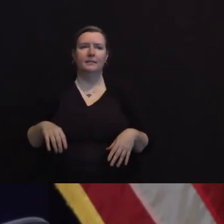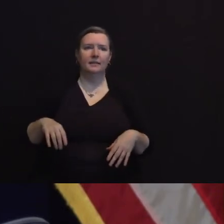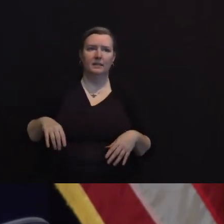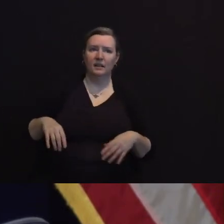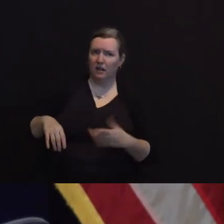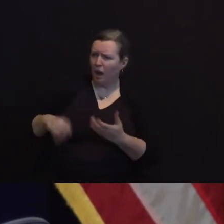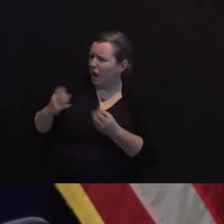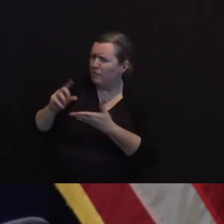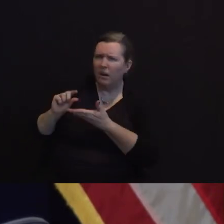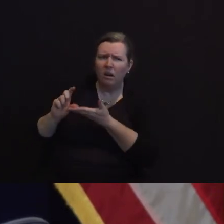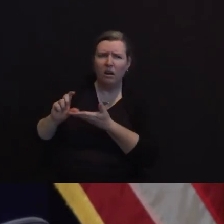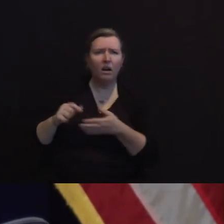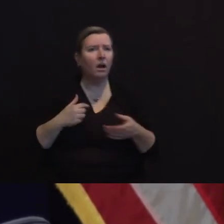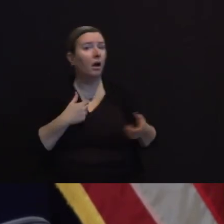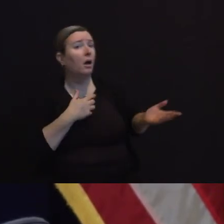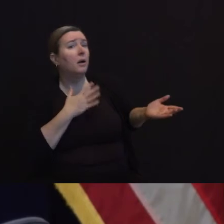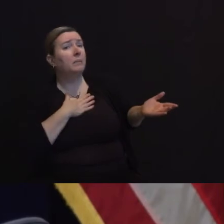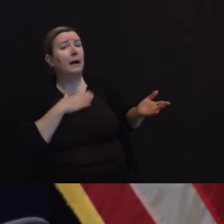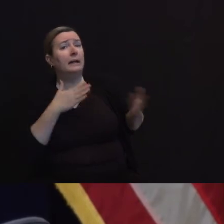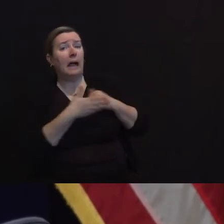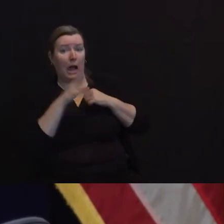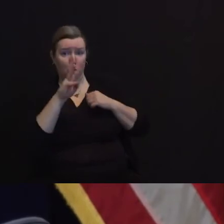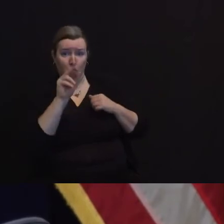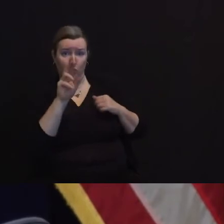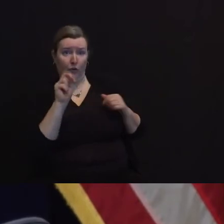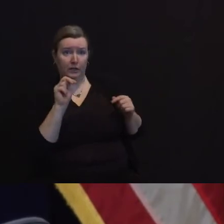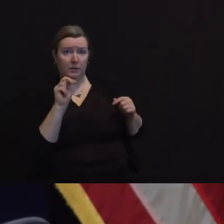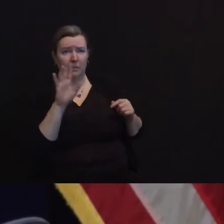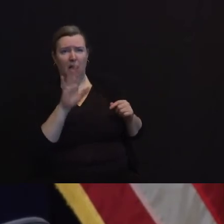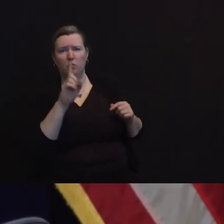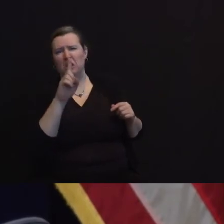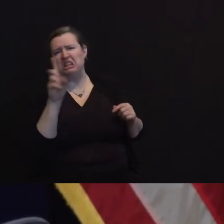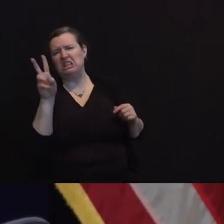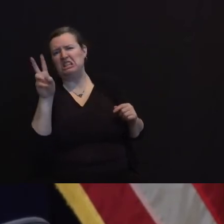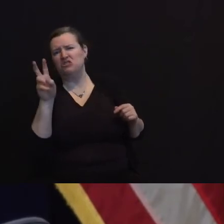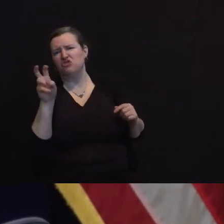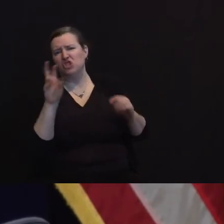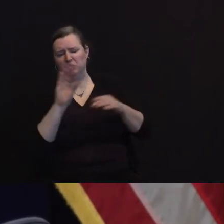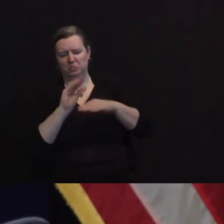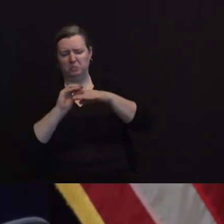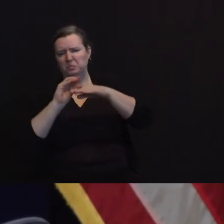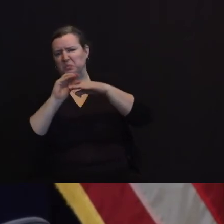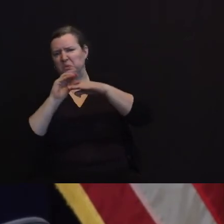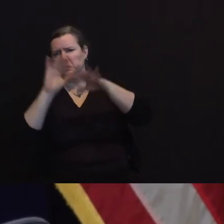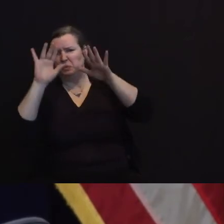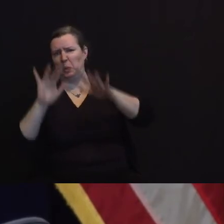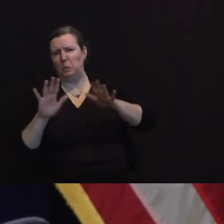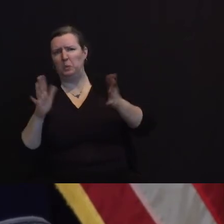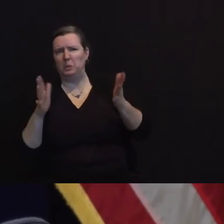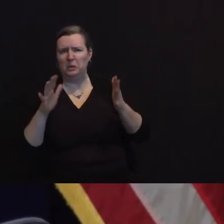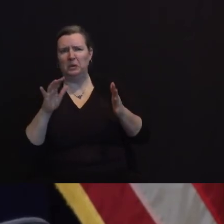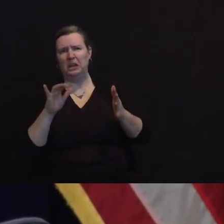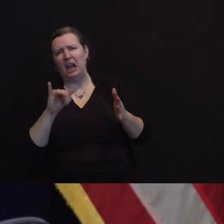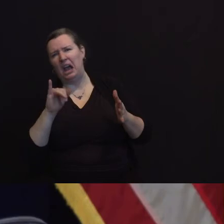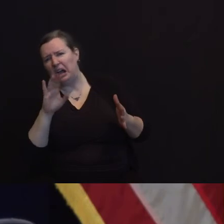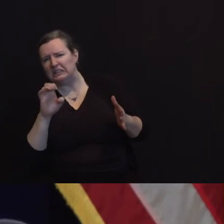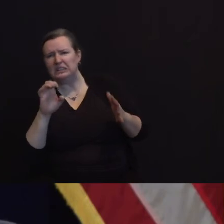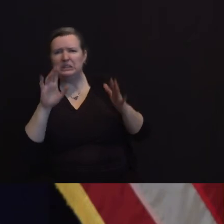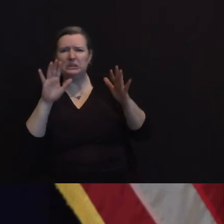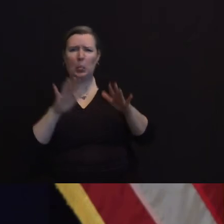Warren County, The roads, many think- reports of accidents? Or? There was a few,